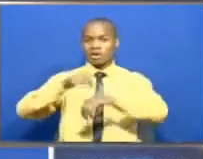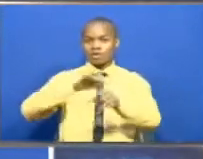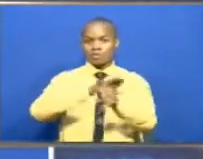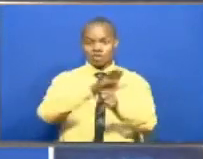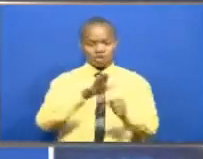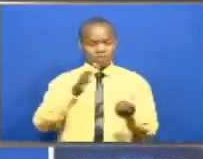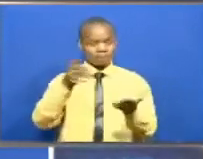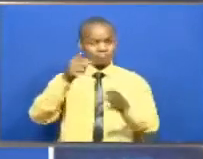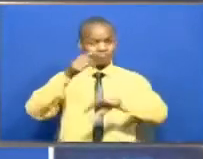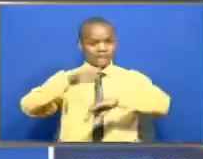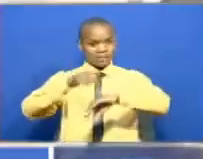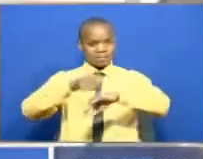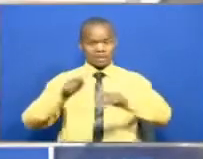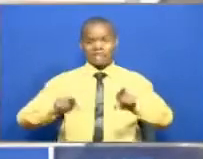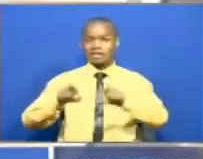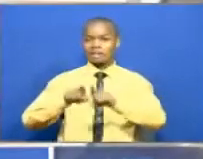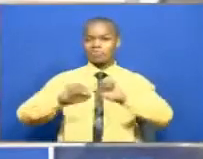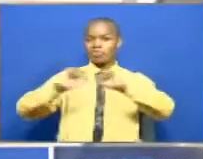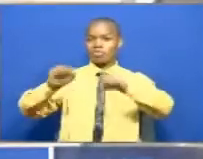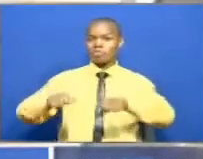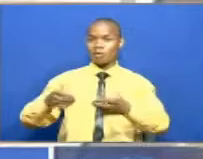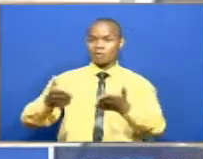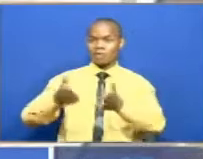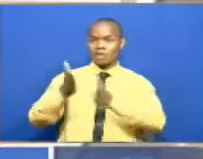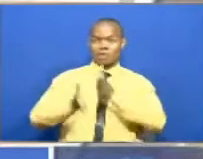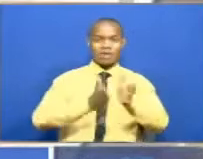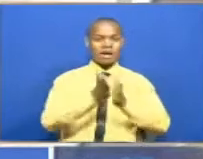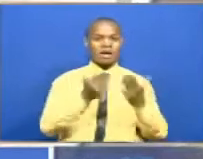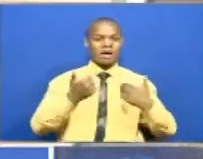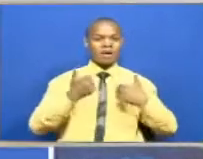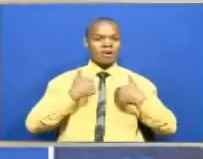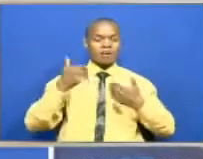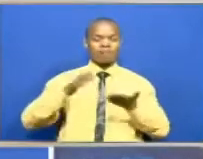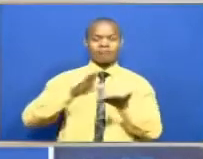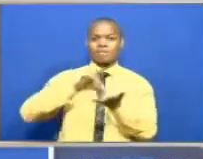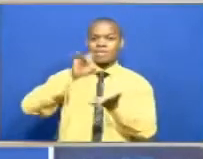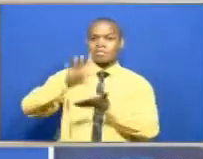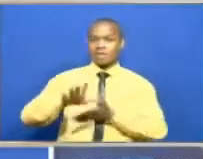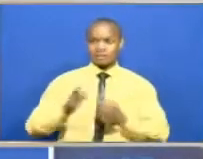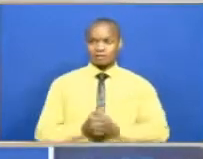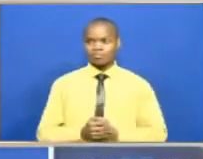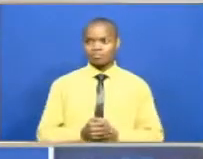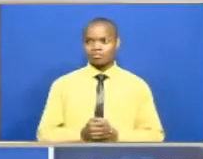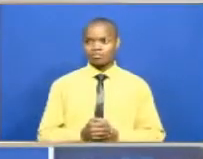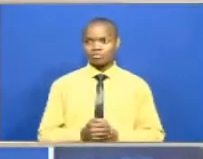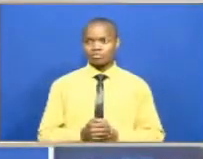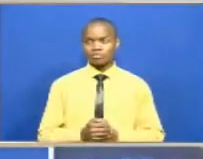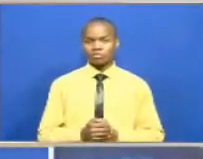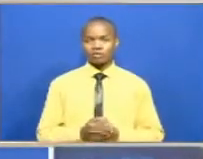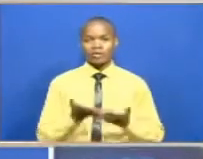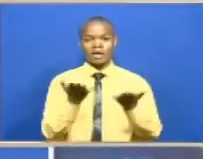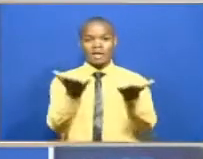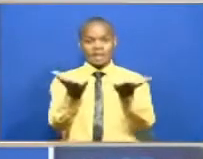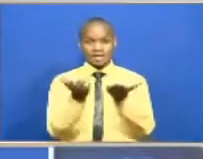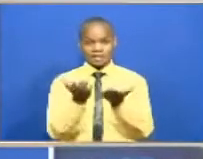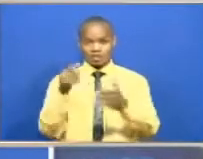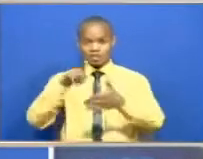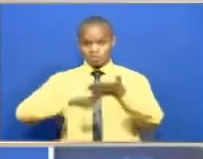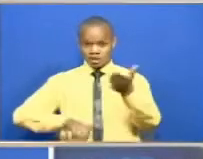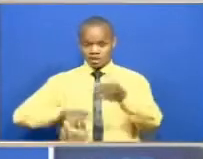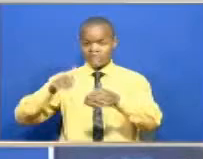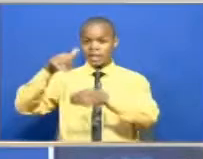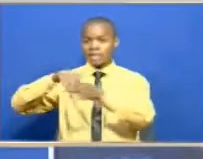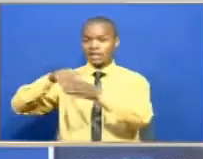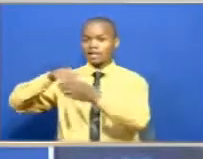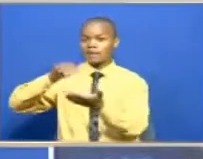COVID-19 pandemic, an undertaking set to come at an extra cost. Online teaching will require that you invest more in terms